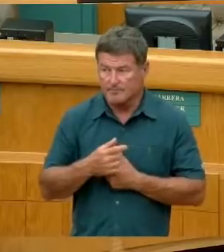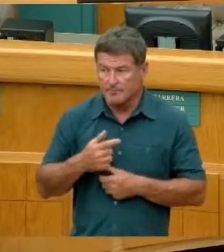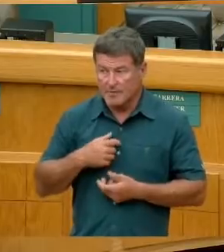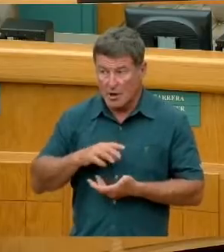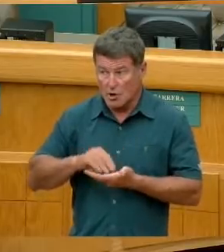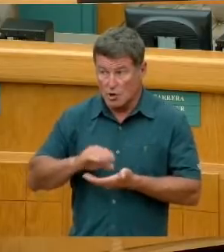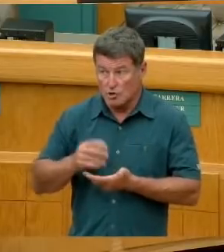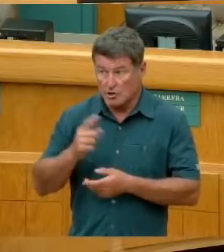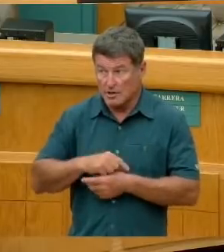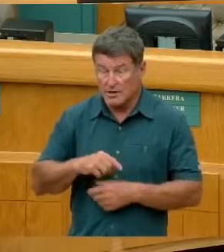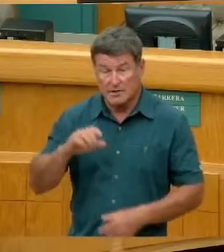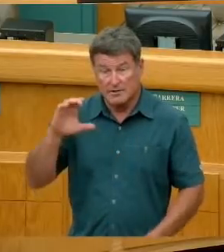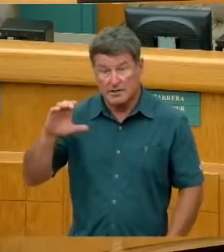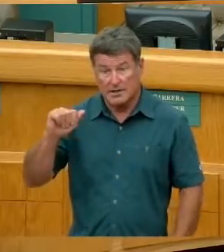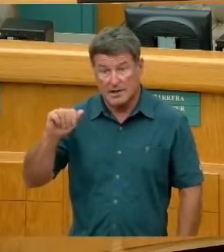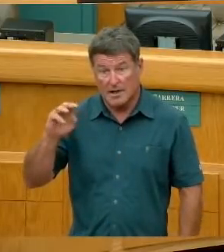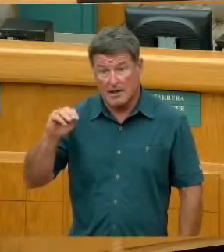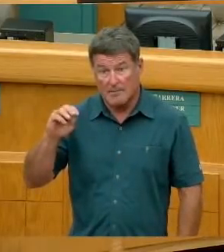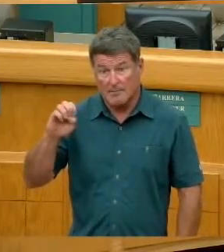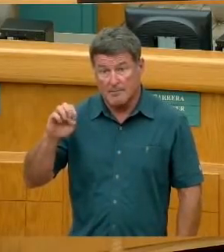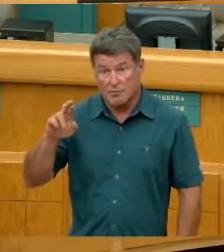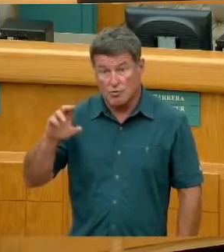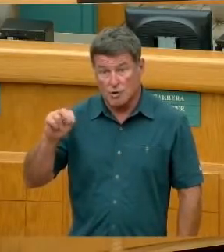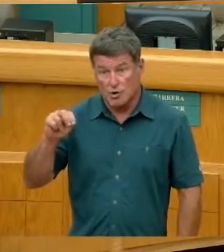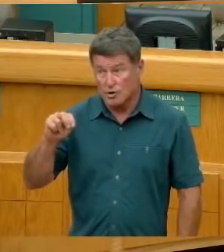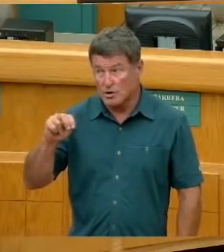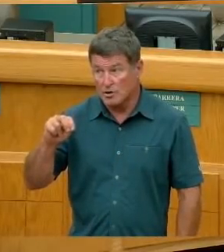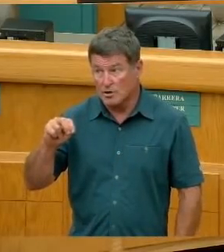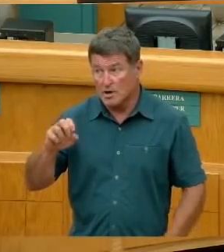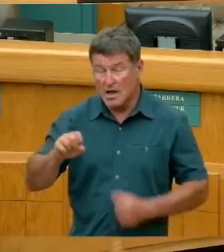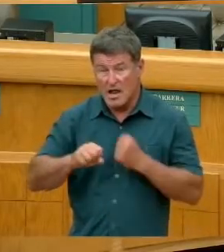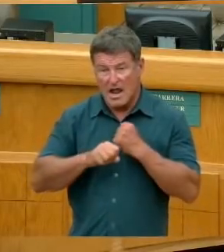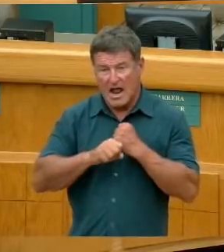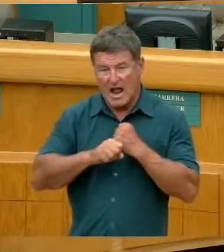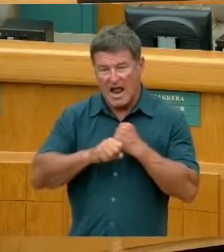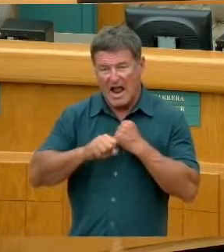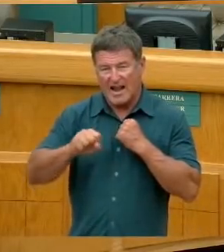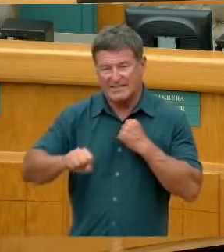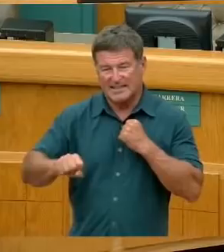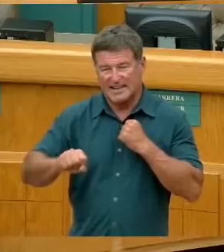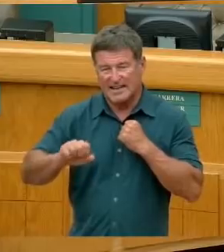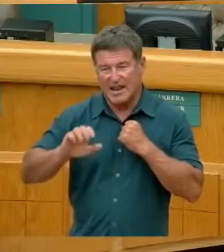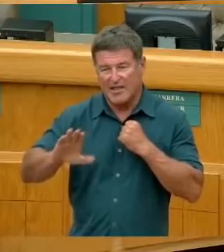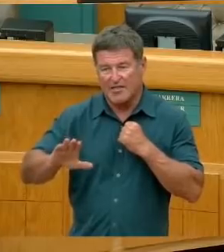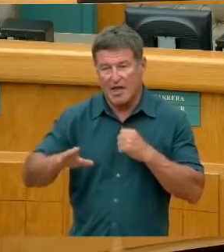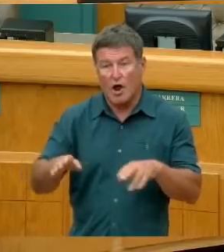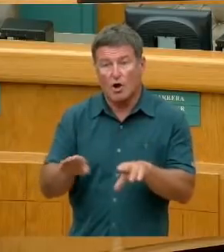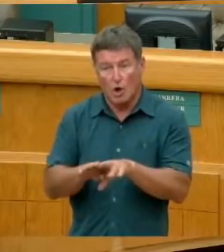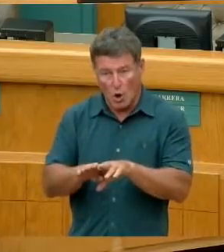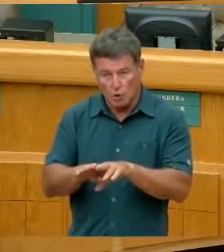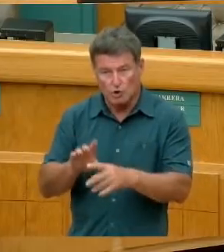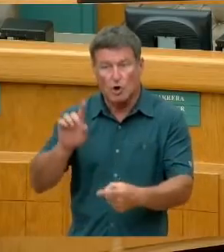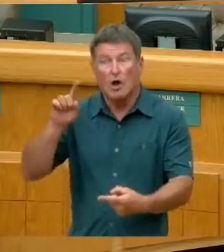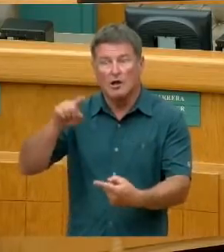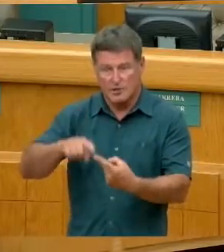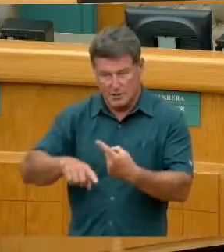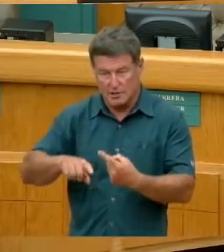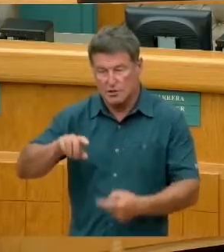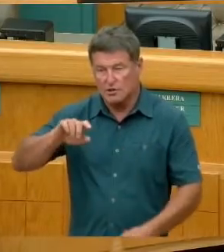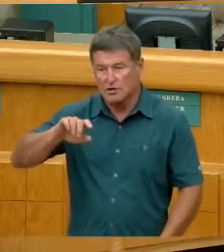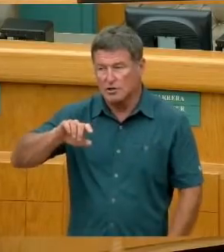everybody. Because, for example, I learned today that Cameron County, they extended theirs, and we didn't even know it until July